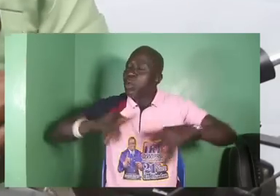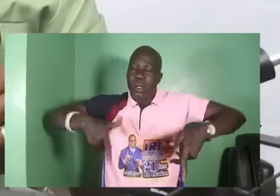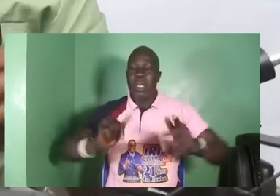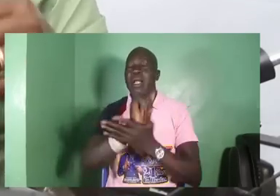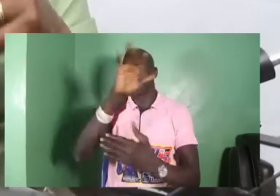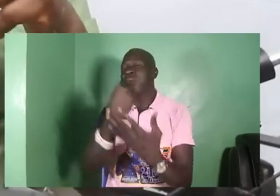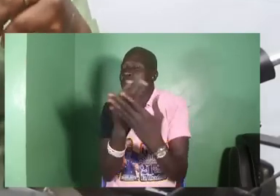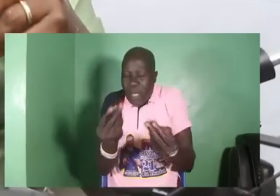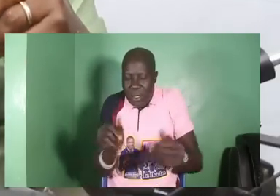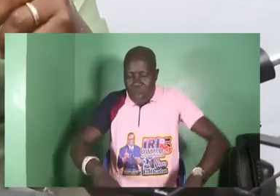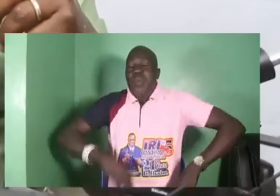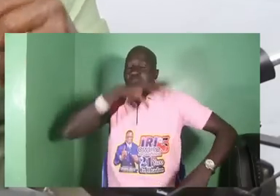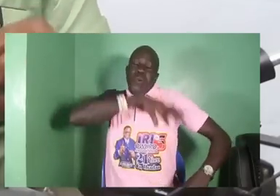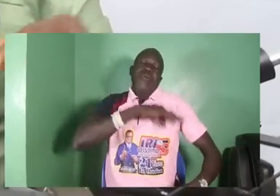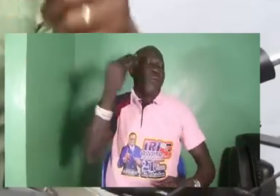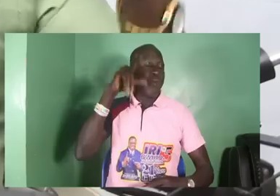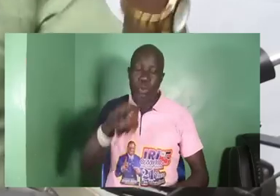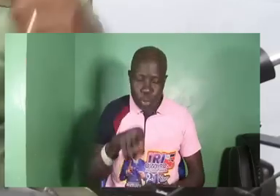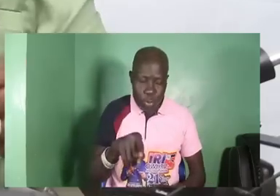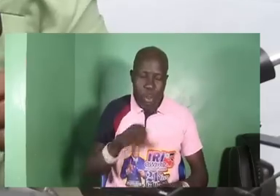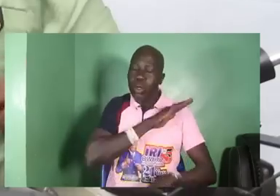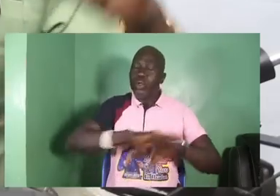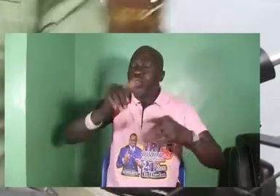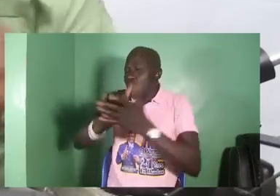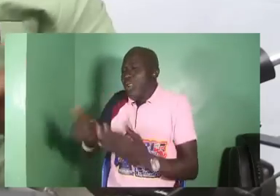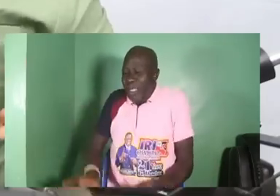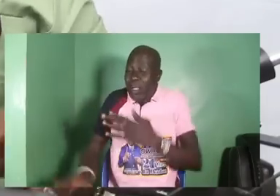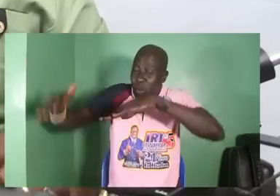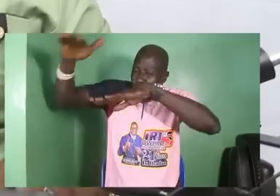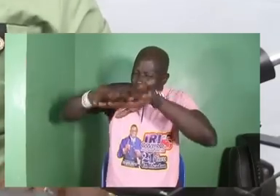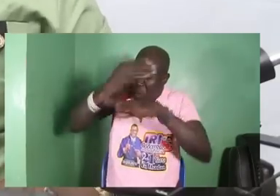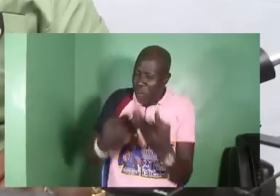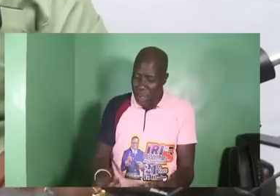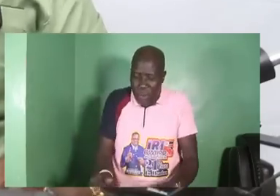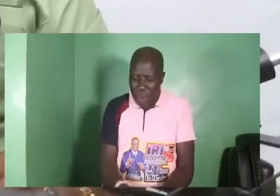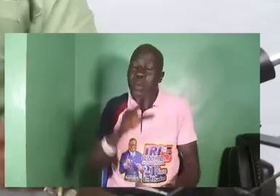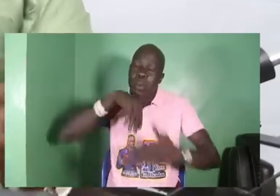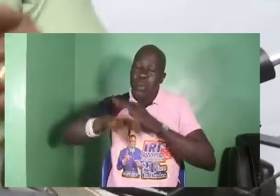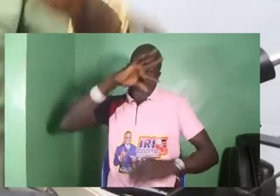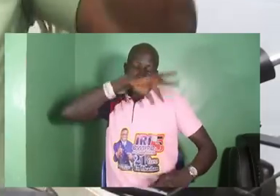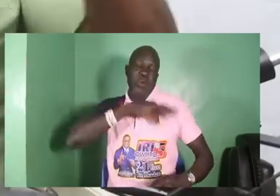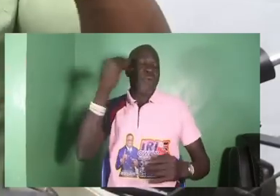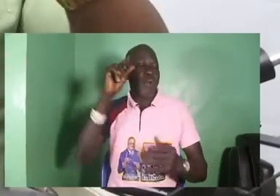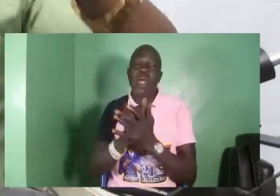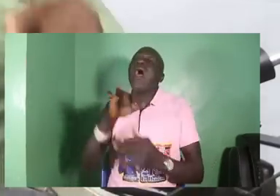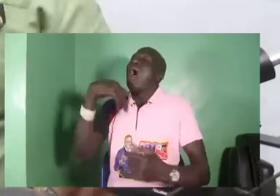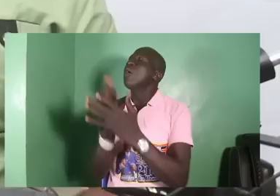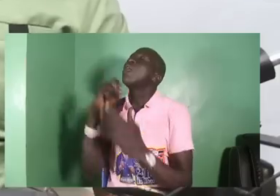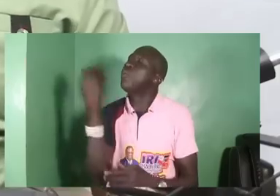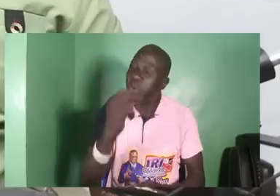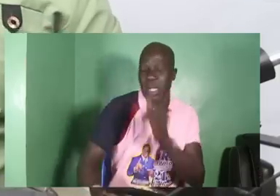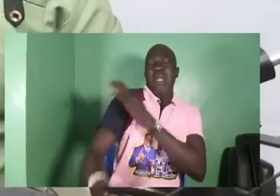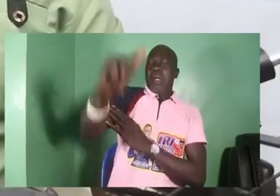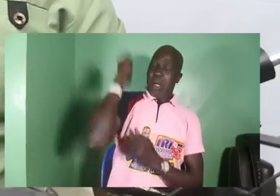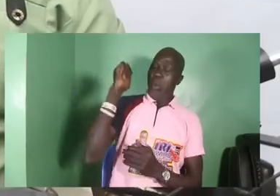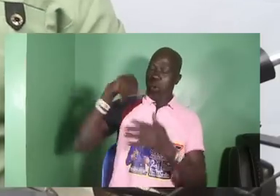pé ọ. That make land not to be profitable for you. Tí ó jẹ́ kí òkè èpẹ̀ kó pé ọ. That make the land of the living not to be profitable for you. Mo bá má jẹ̀mú yẹn wí. I